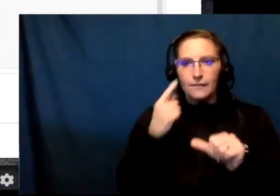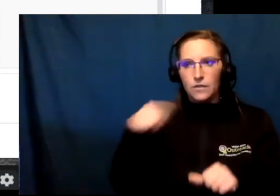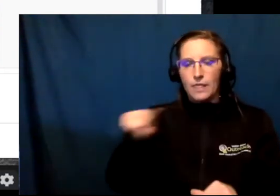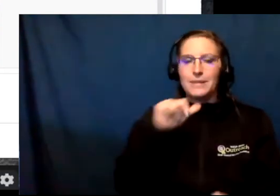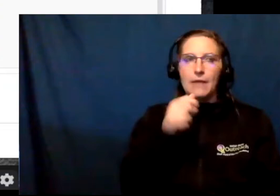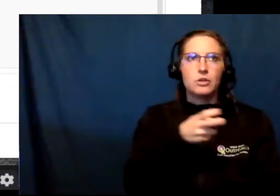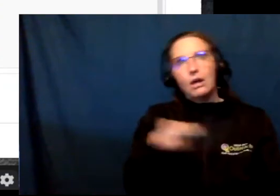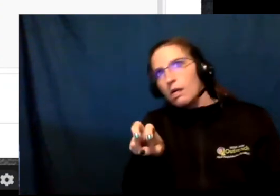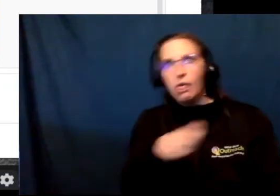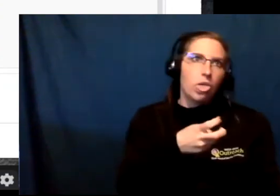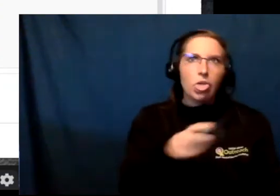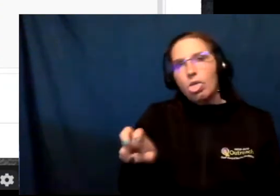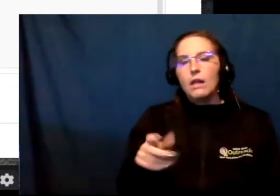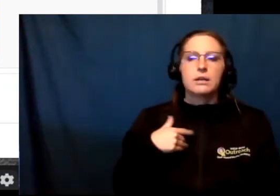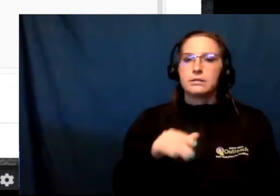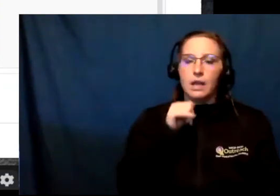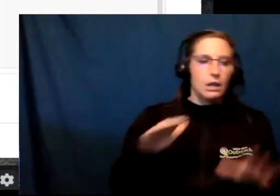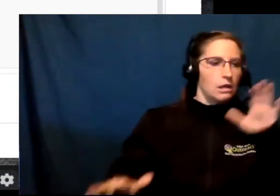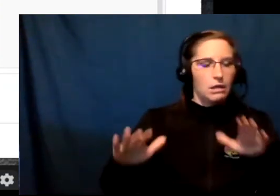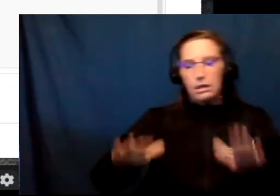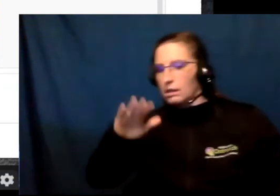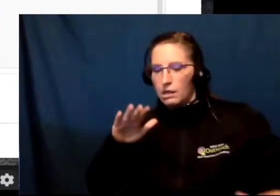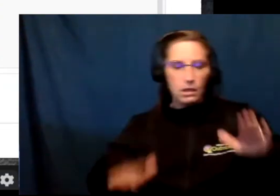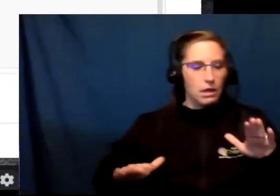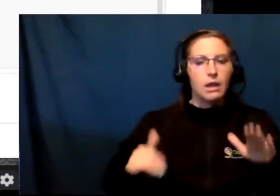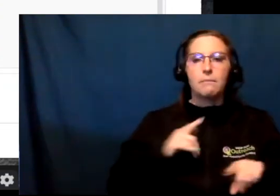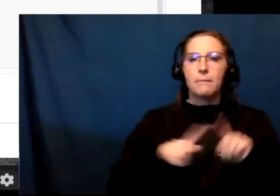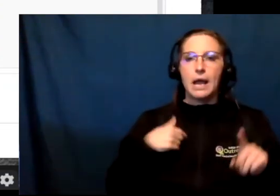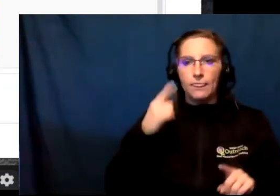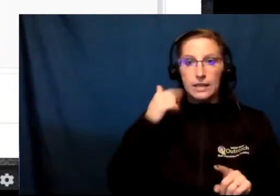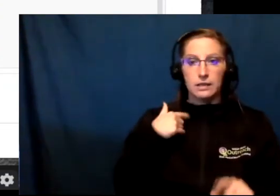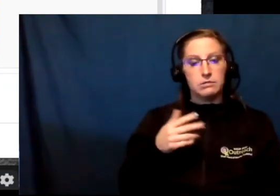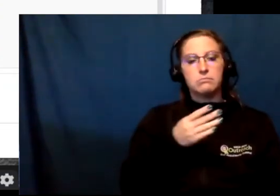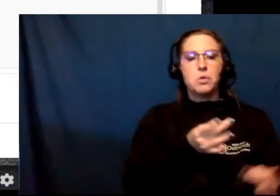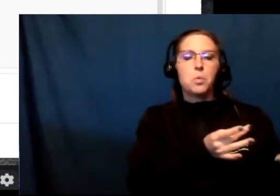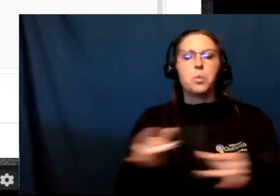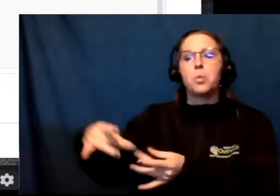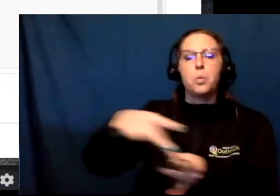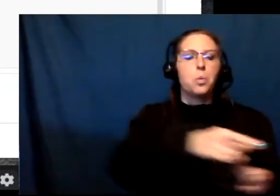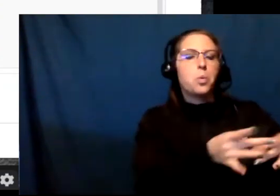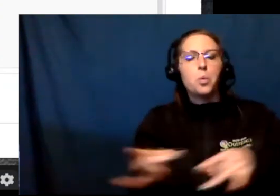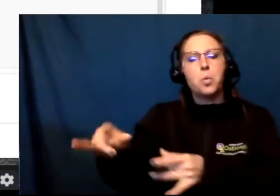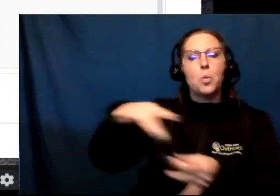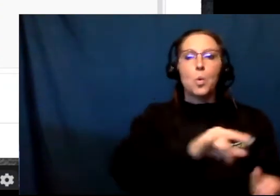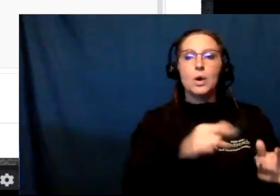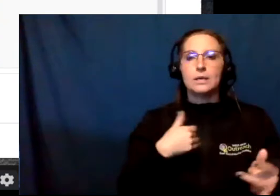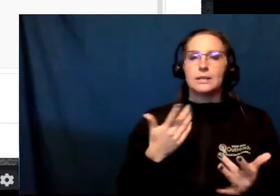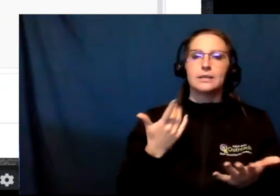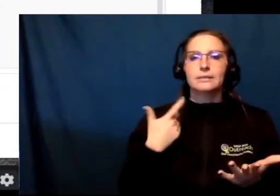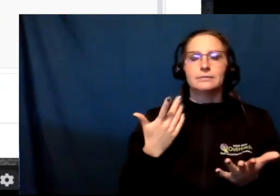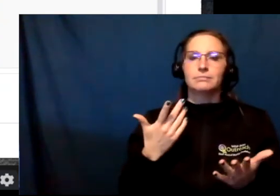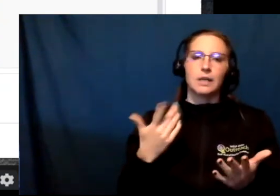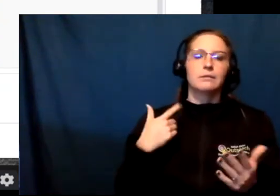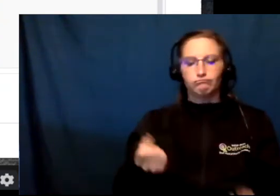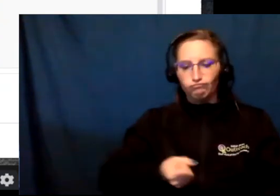I think that helps with their overall comprehension. And it makes it very seamless, which is